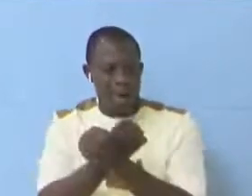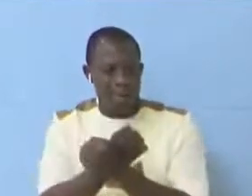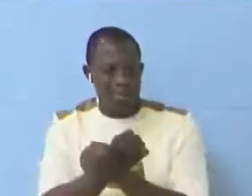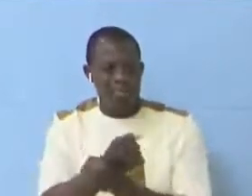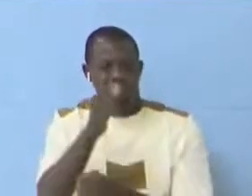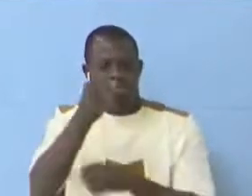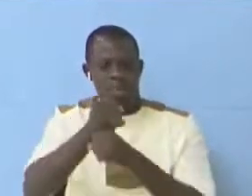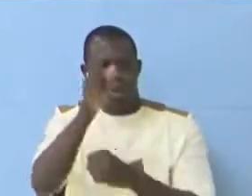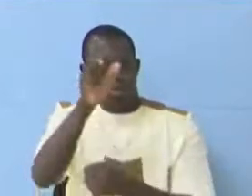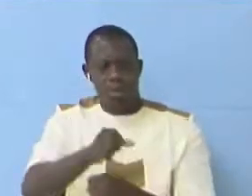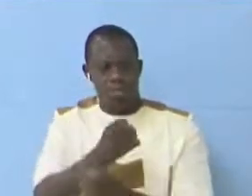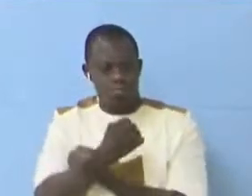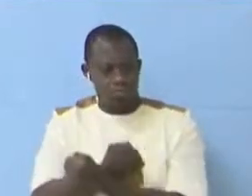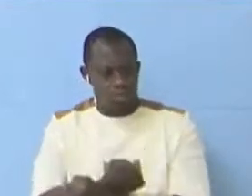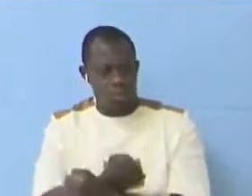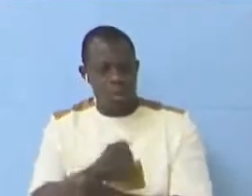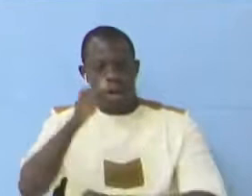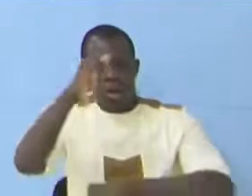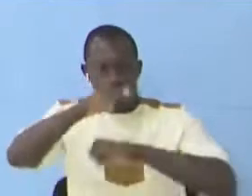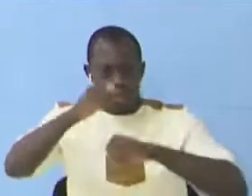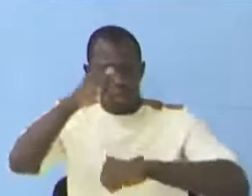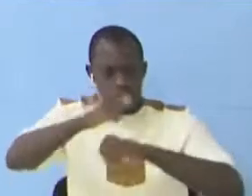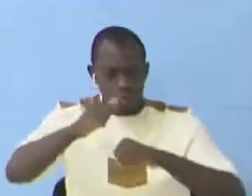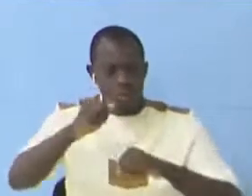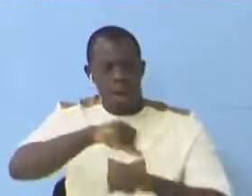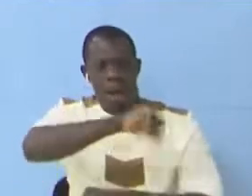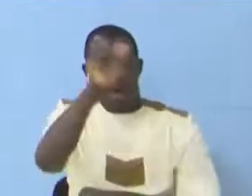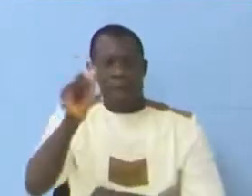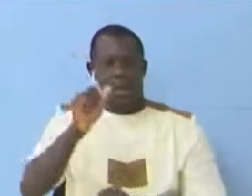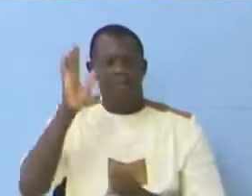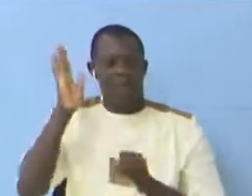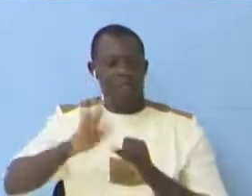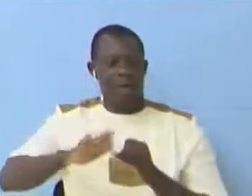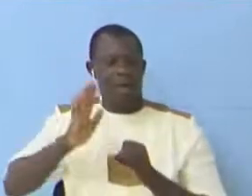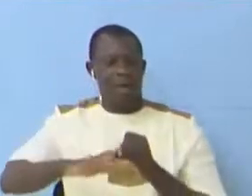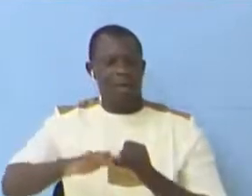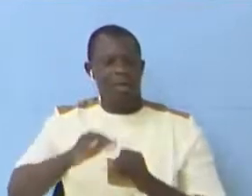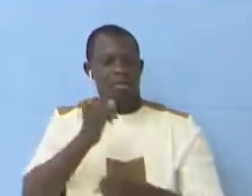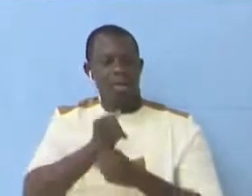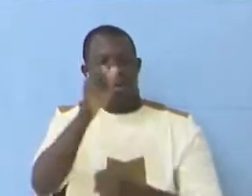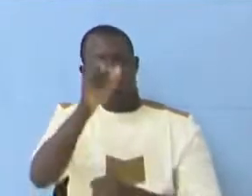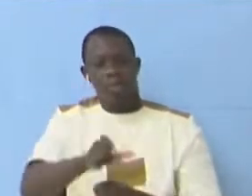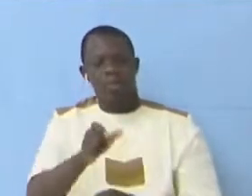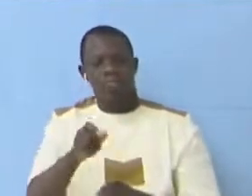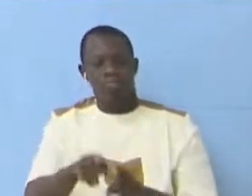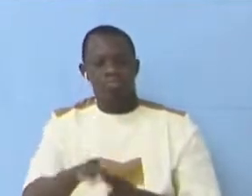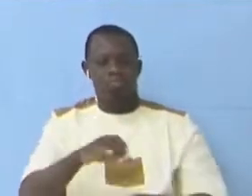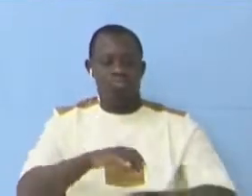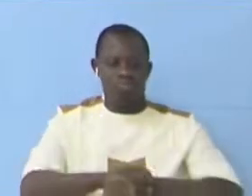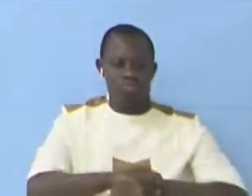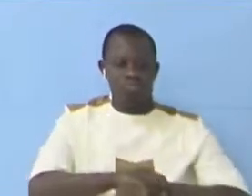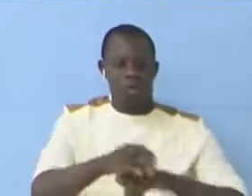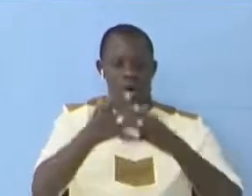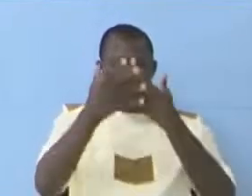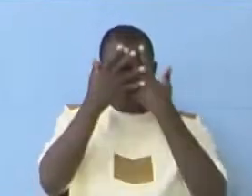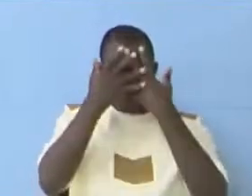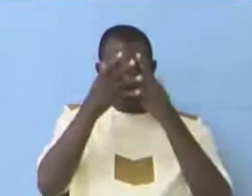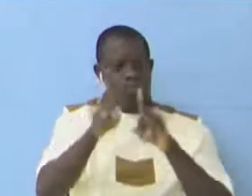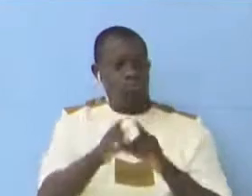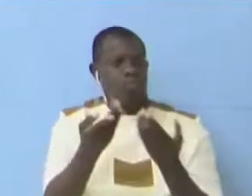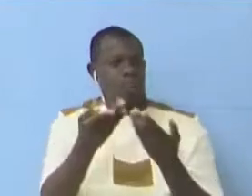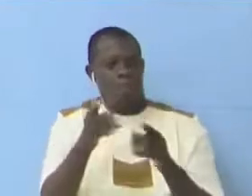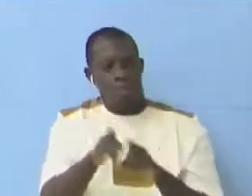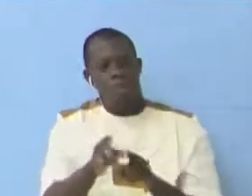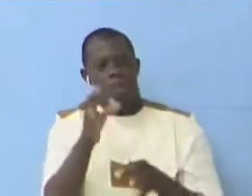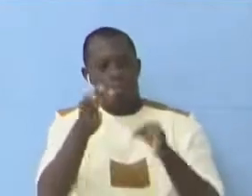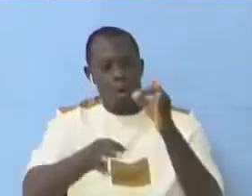detention, torture, and final conviction. ak liñ la jàpp teg la benn béréb ak mitital liñ